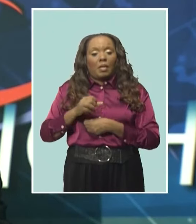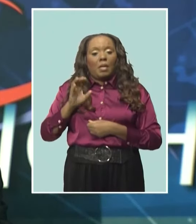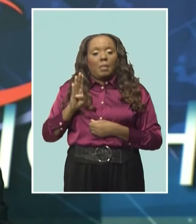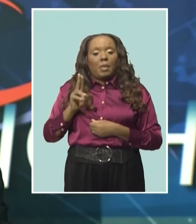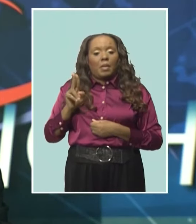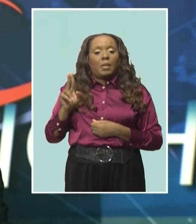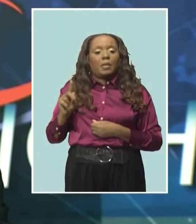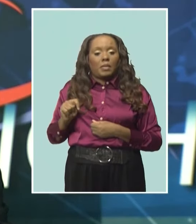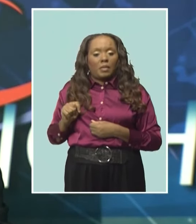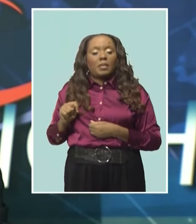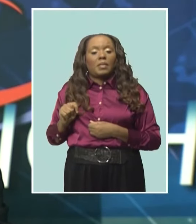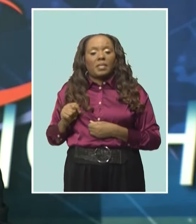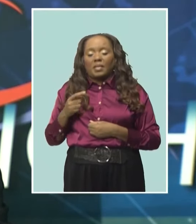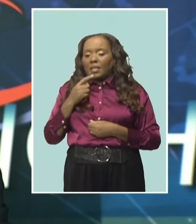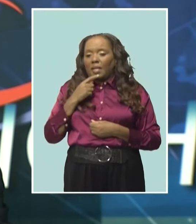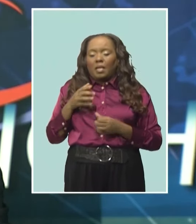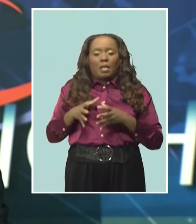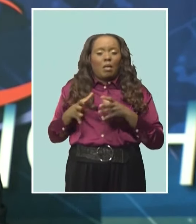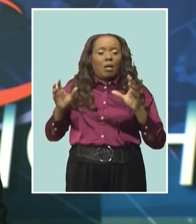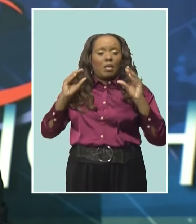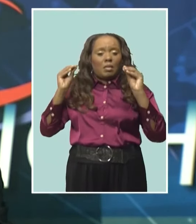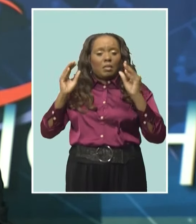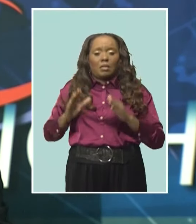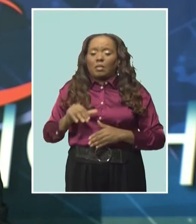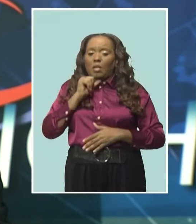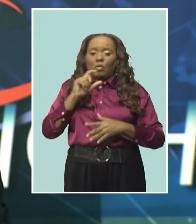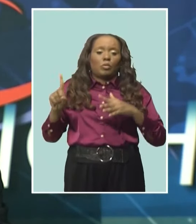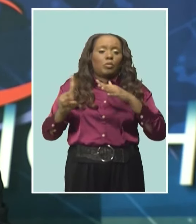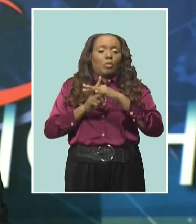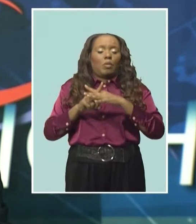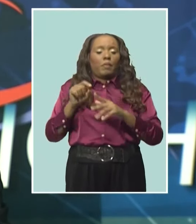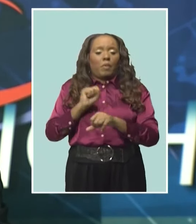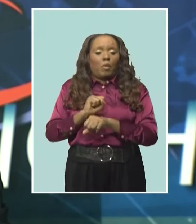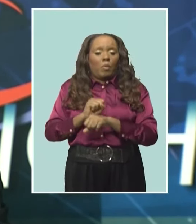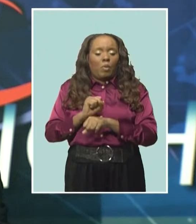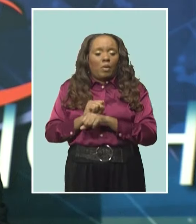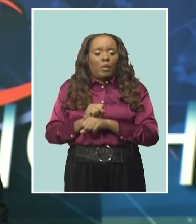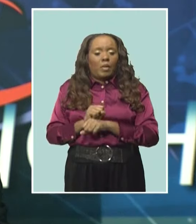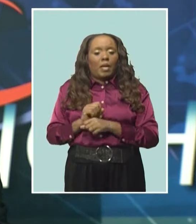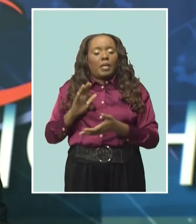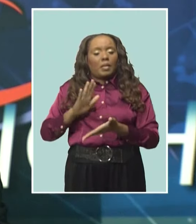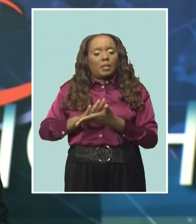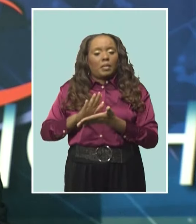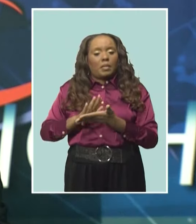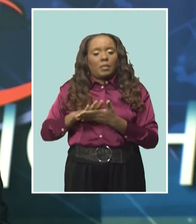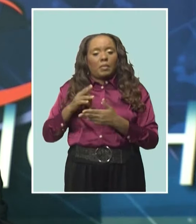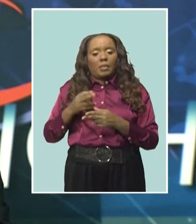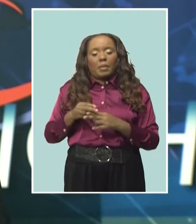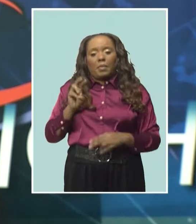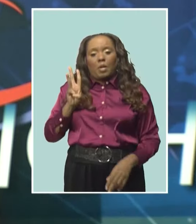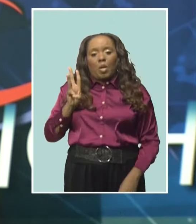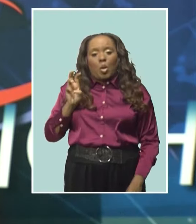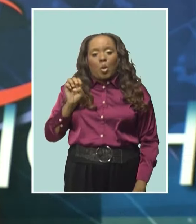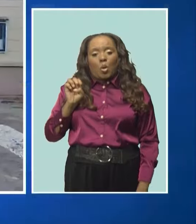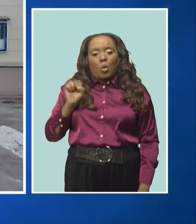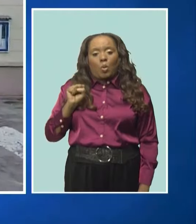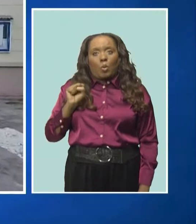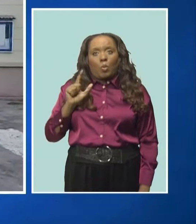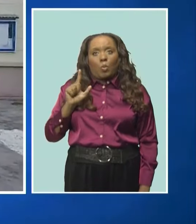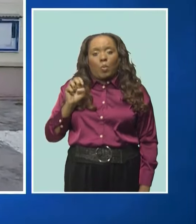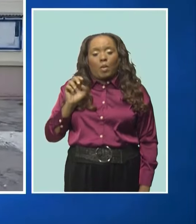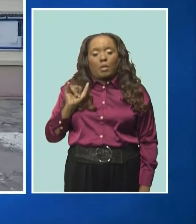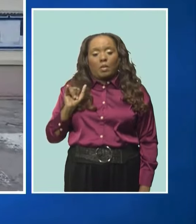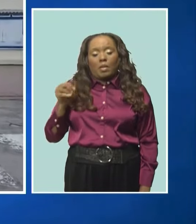morning, causing classes there to be cancelled. This information from BUT President Rudy Lovell. His comments come after